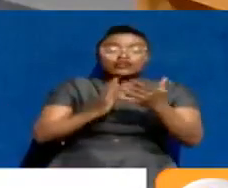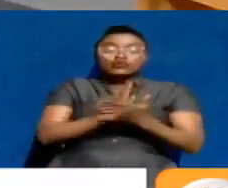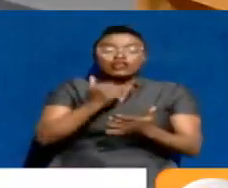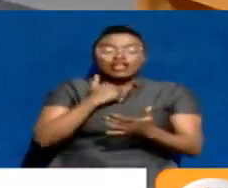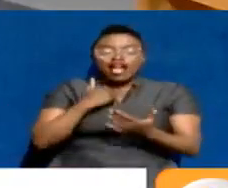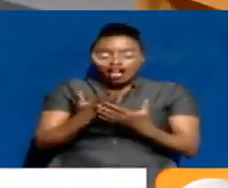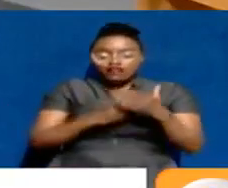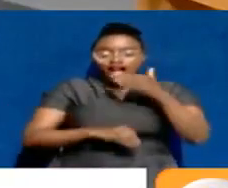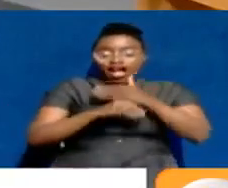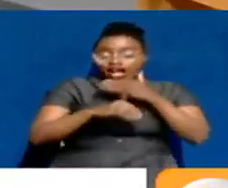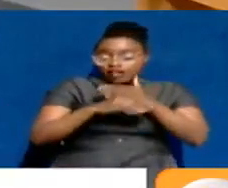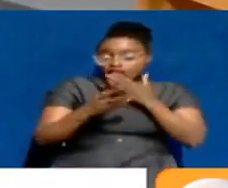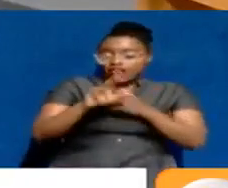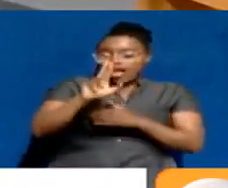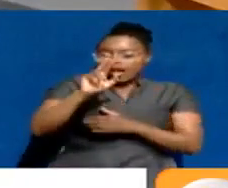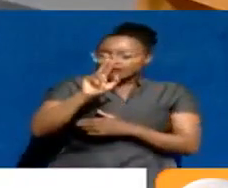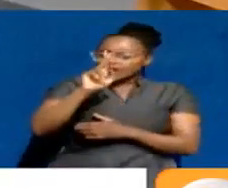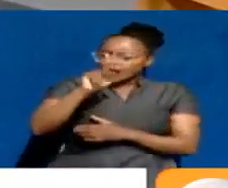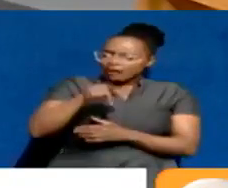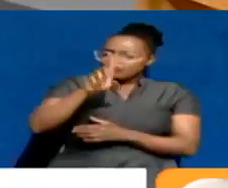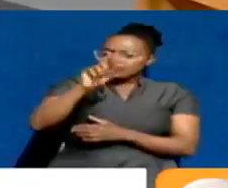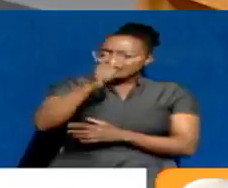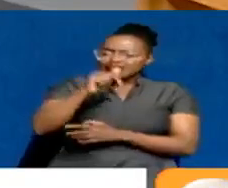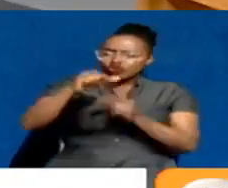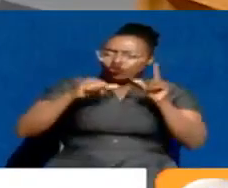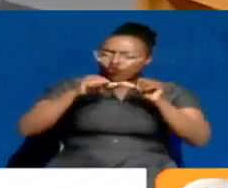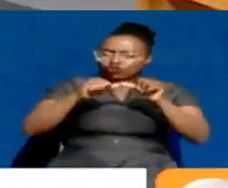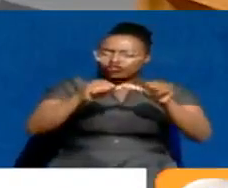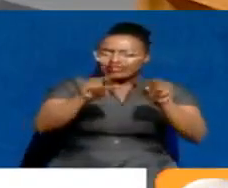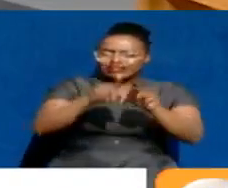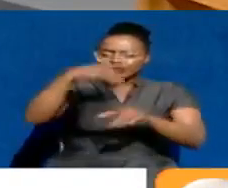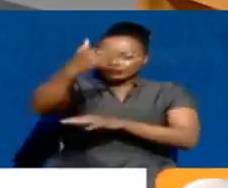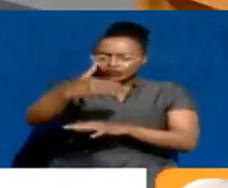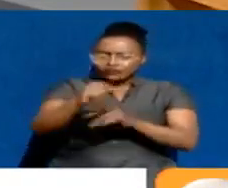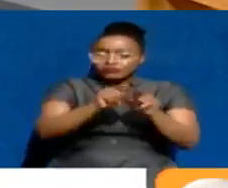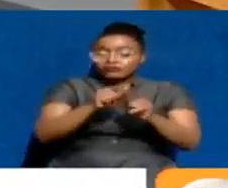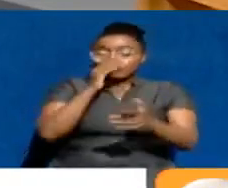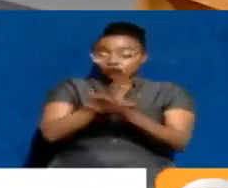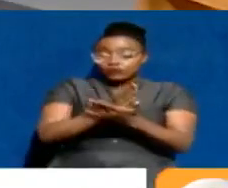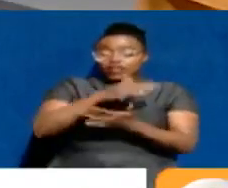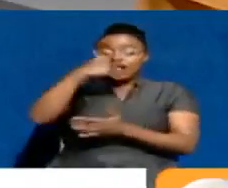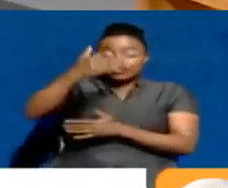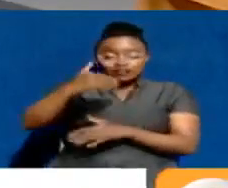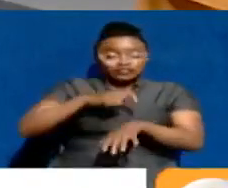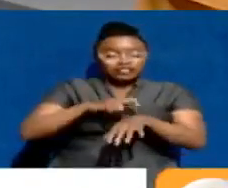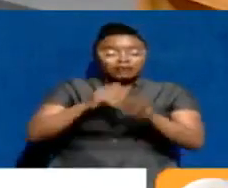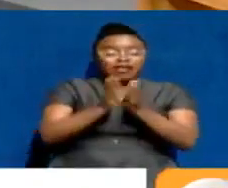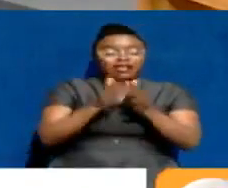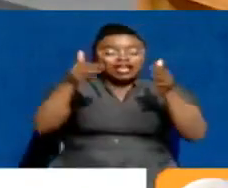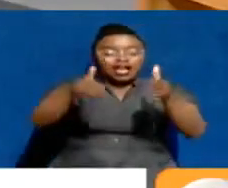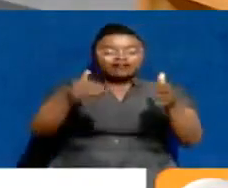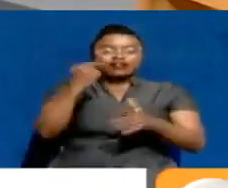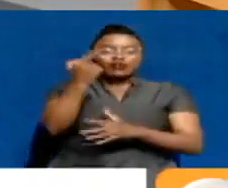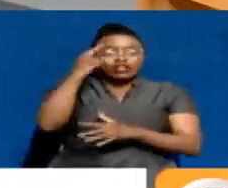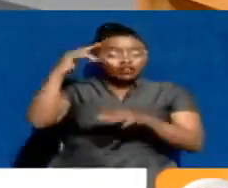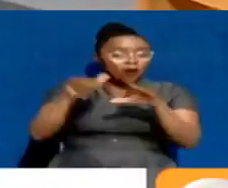they update their membership list continuously and make sure that it is accurate at all times and that it is available